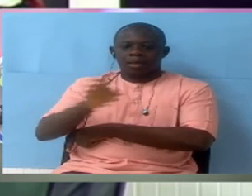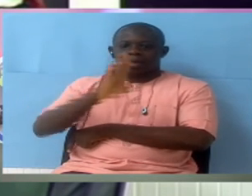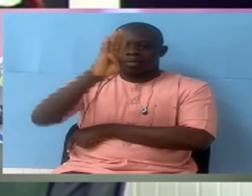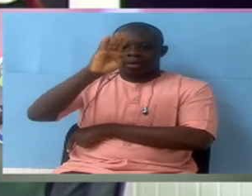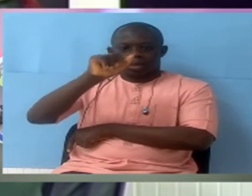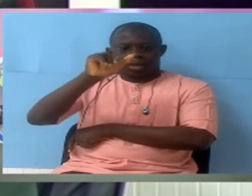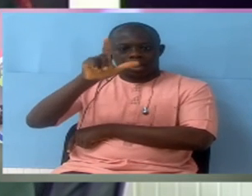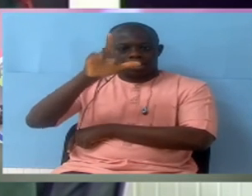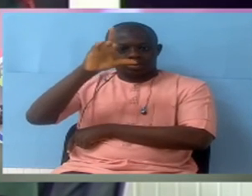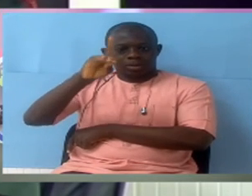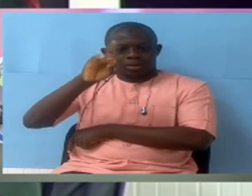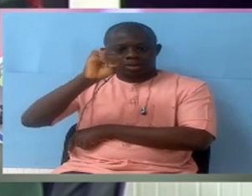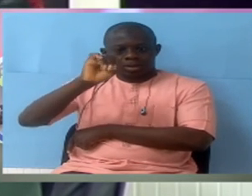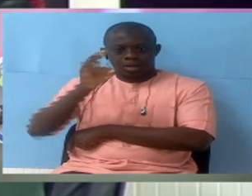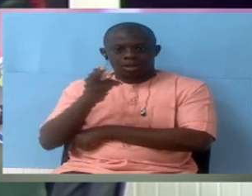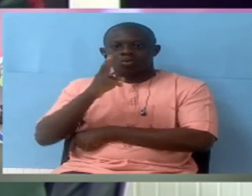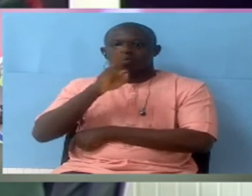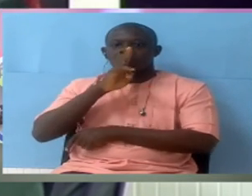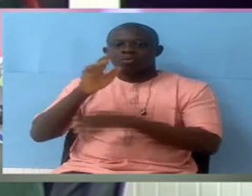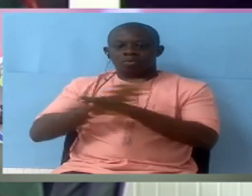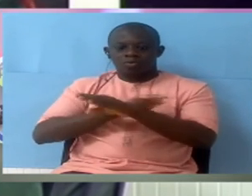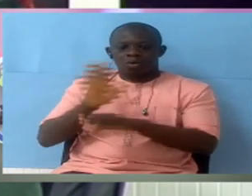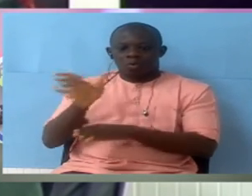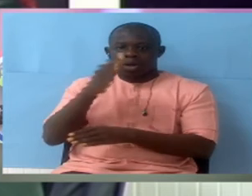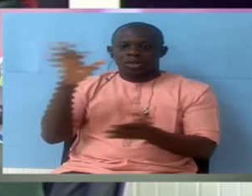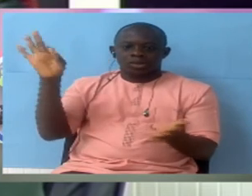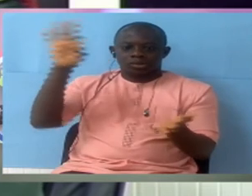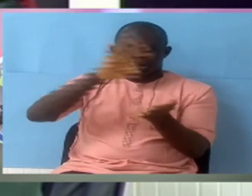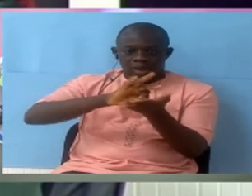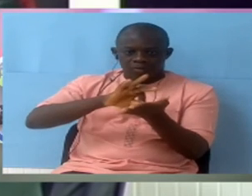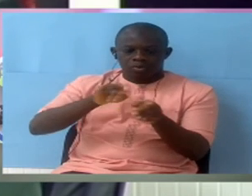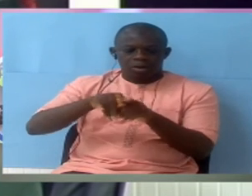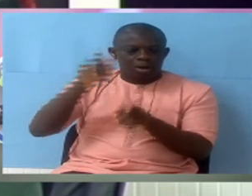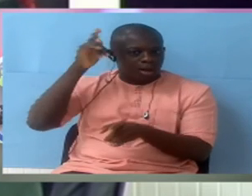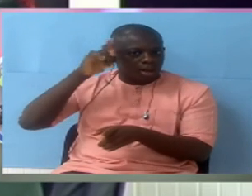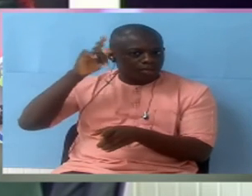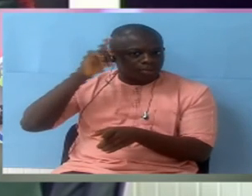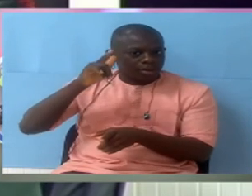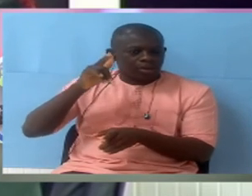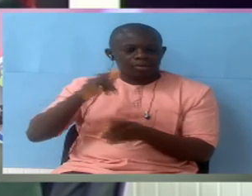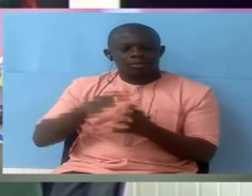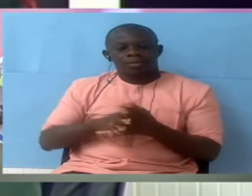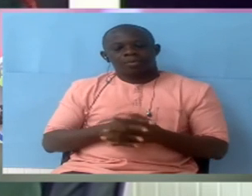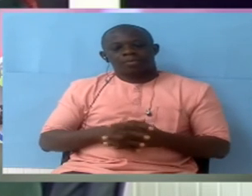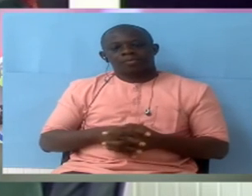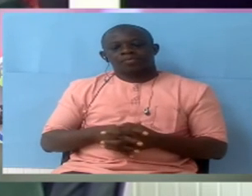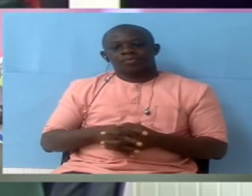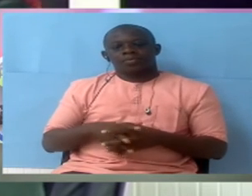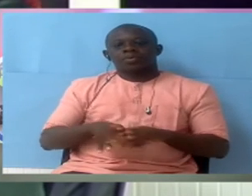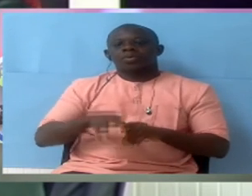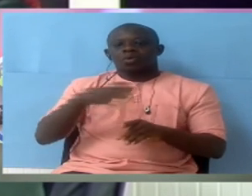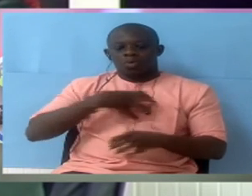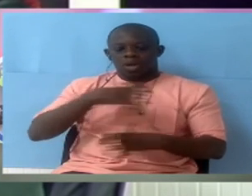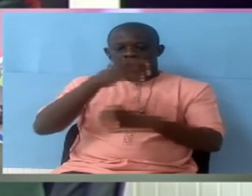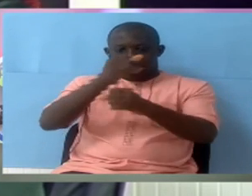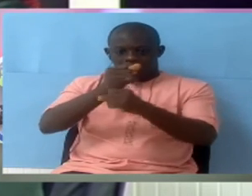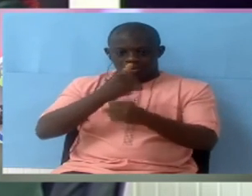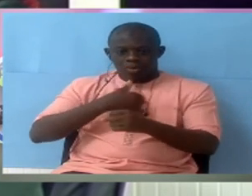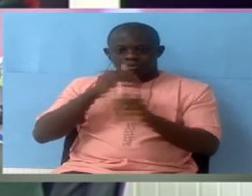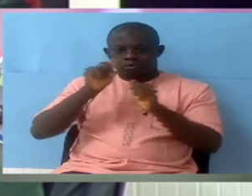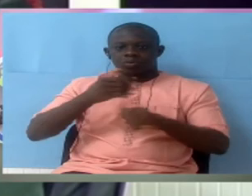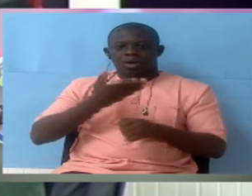Captain Samba Balde. Was going to Liberia. Jamono joju mu ngi don waj pour dem Liberia. To help me secure